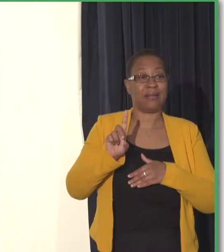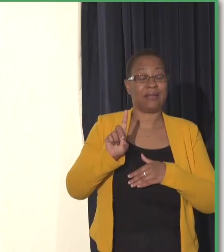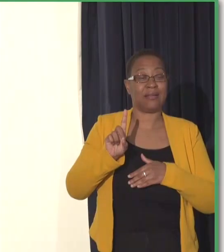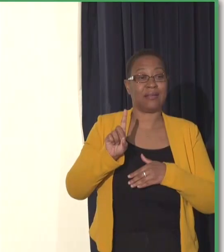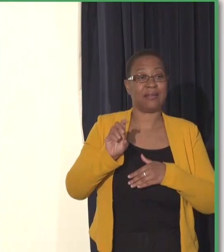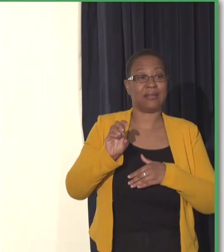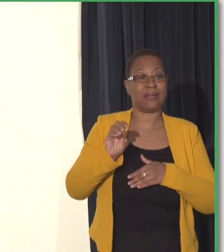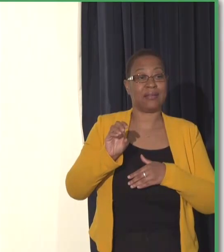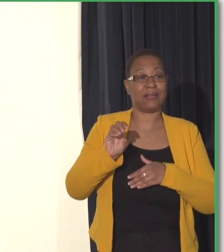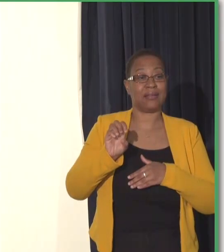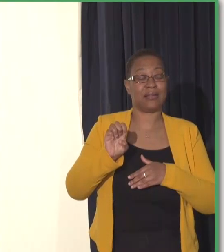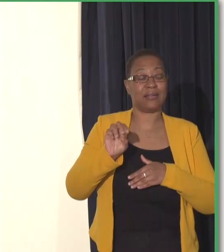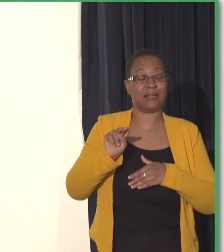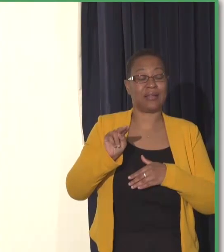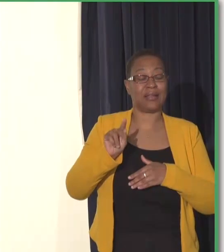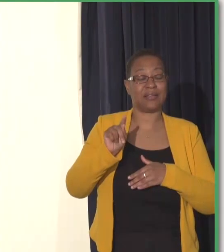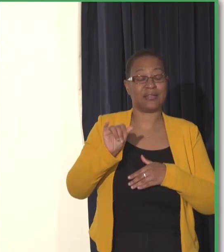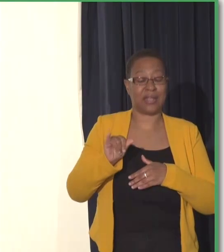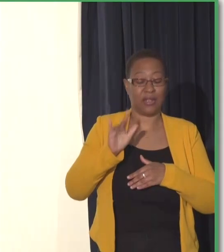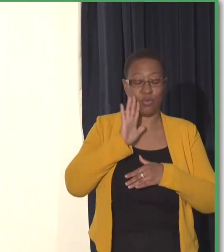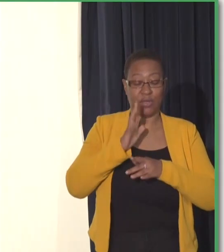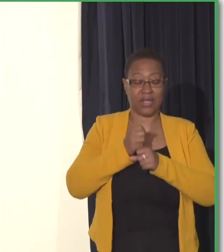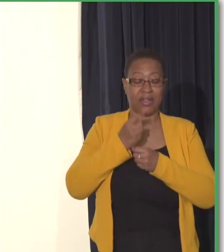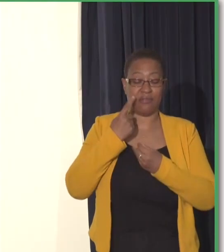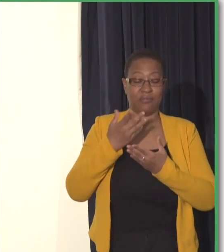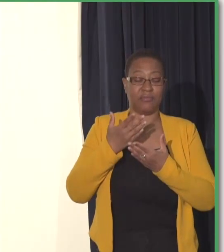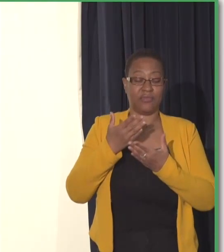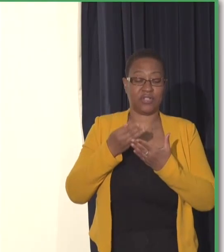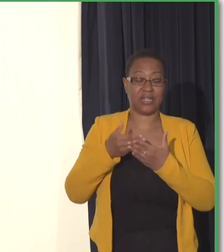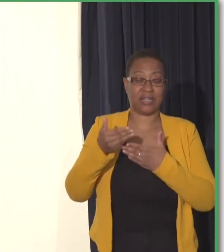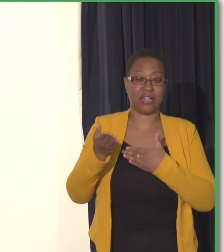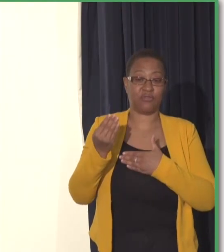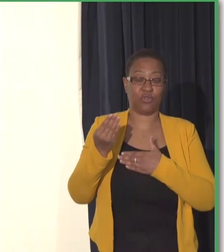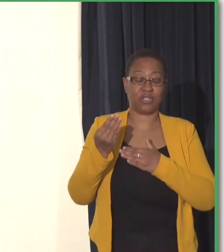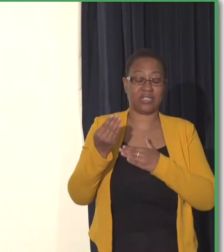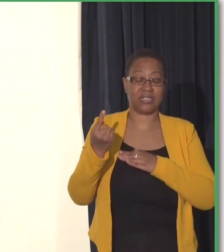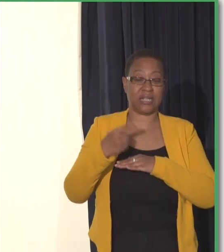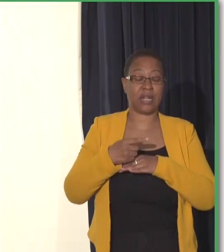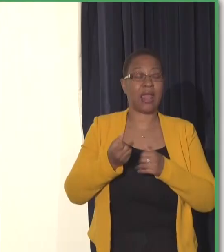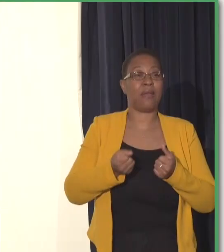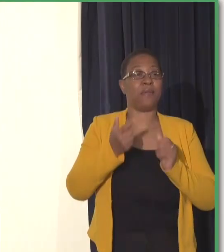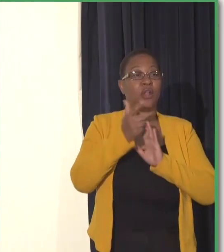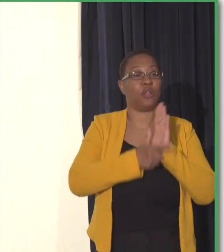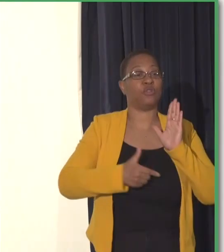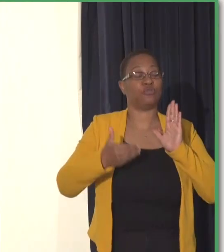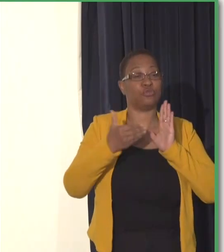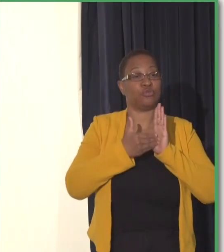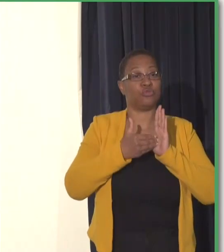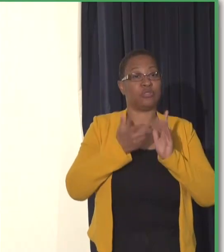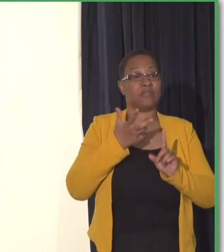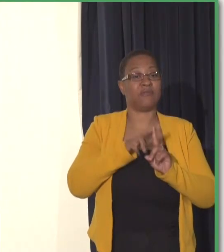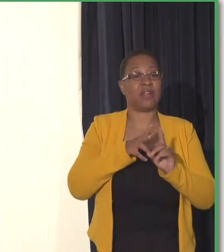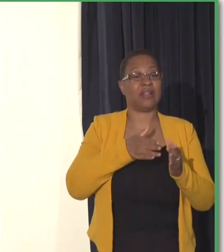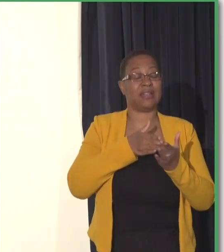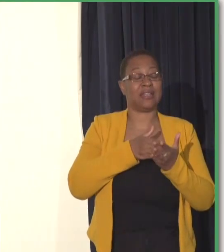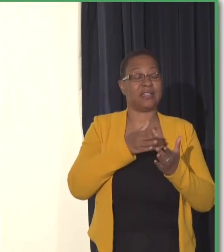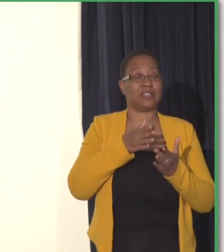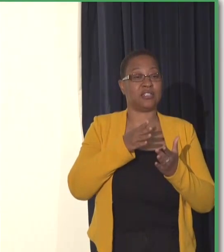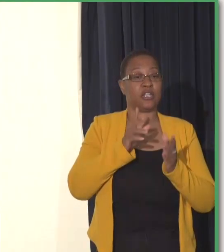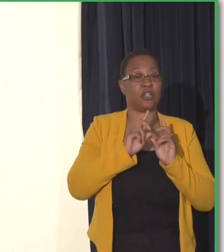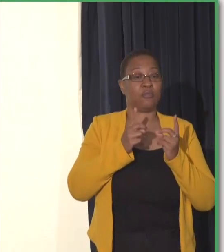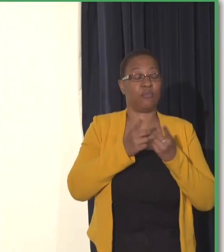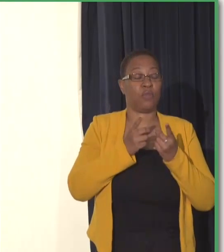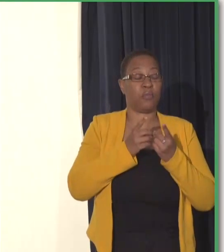us within the next 14 days. How many lawsuits have been filed against the department